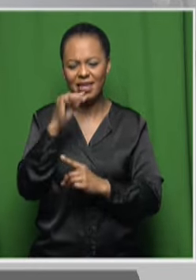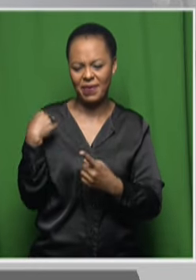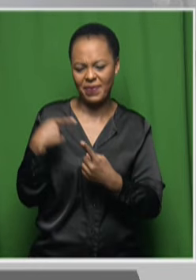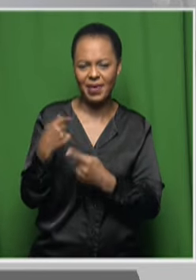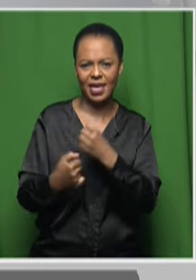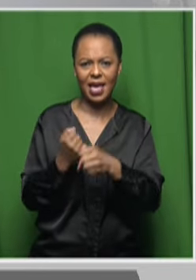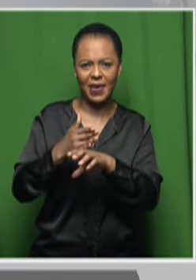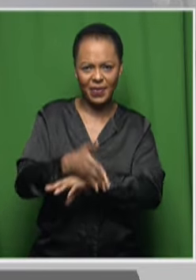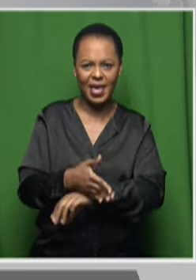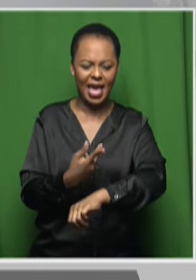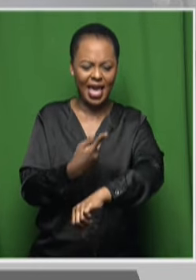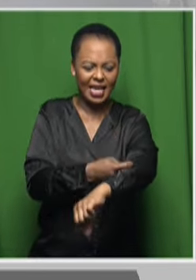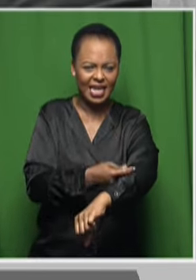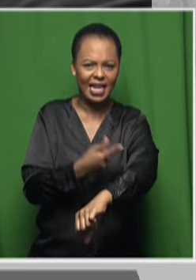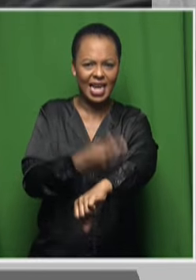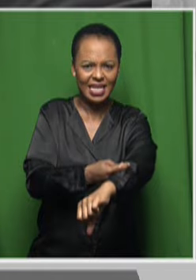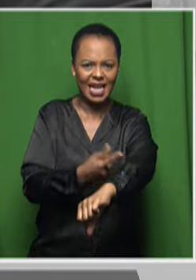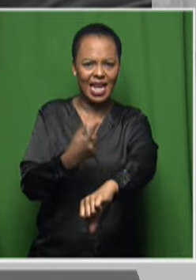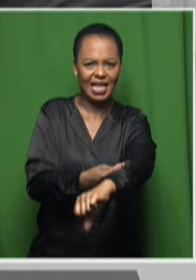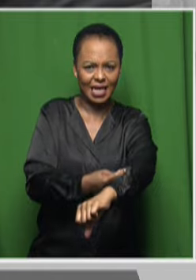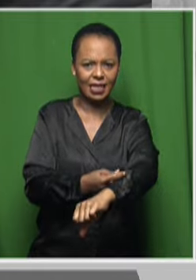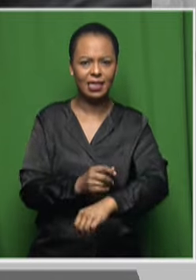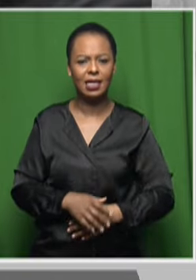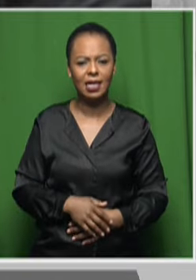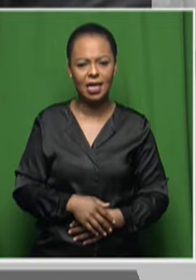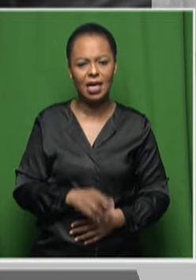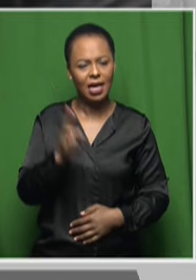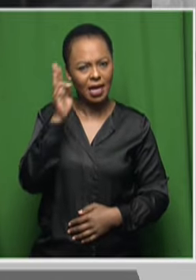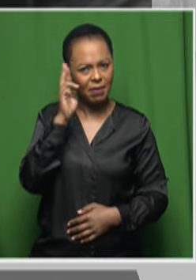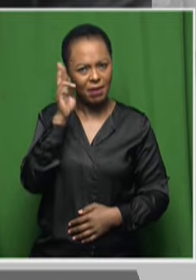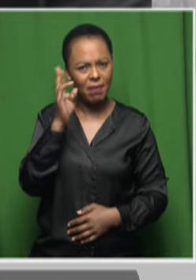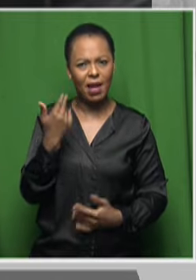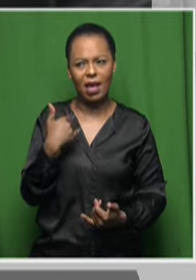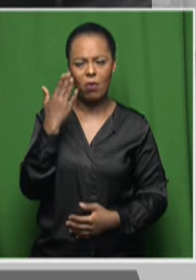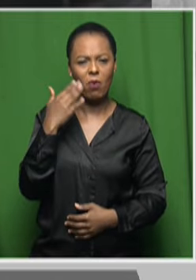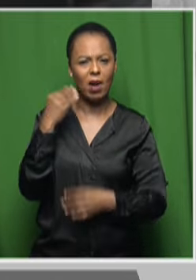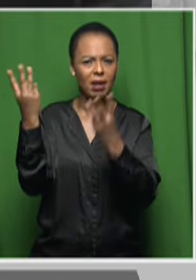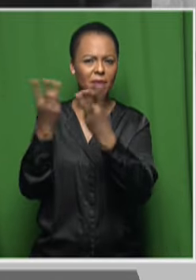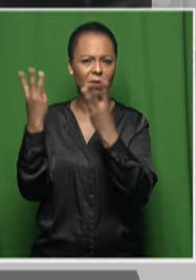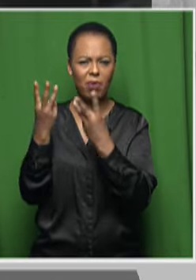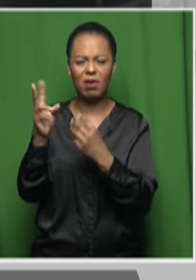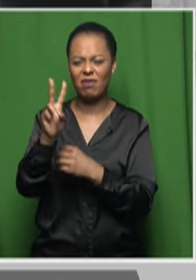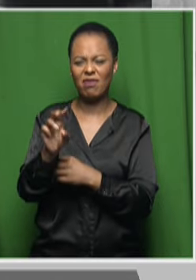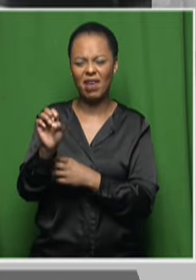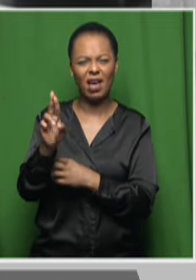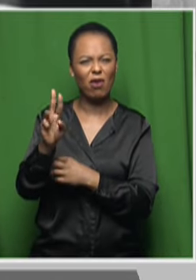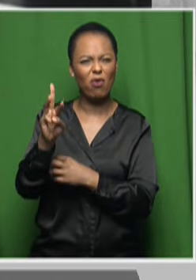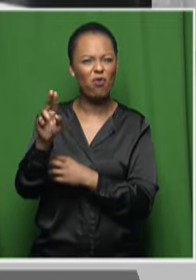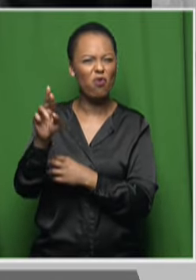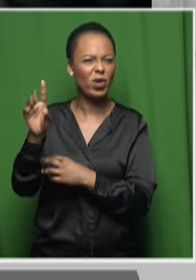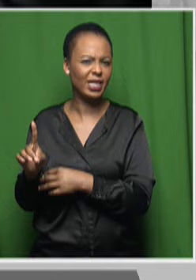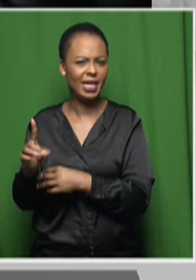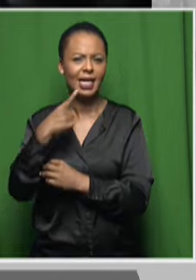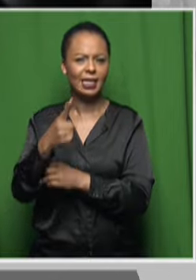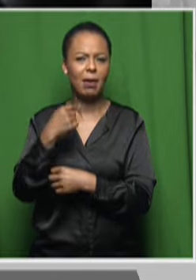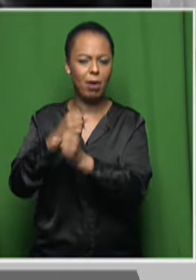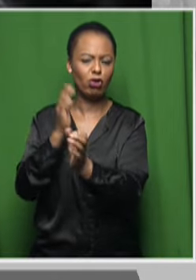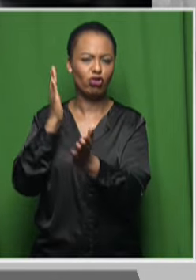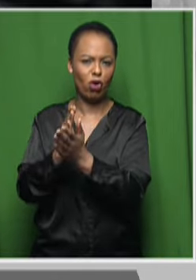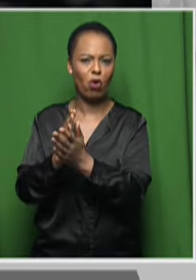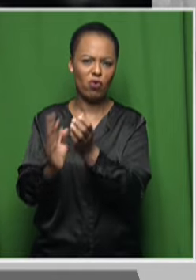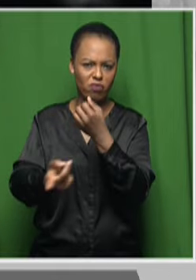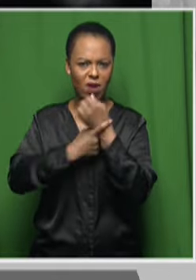know that the white people, whether it's Fairfoot or Foster, they said they will make sure that they keep Sobukwe in